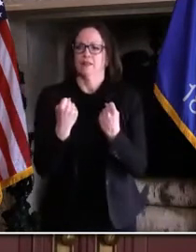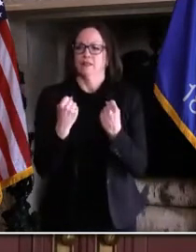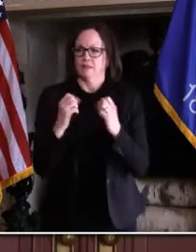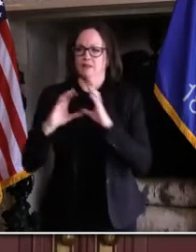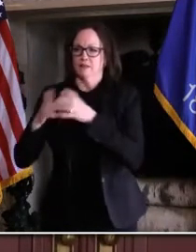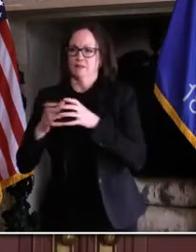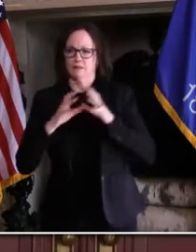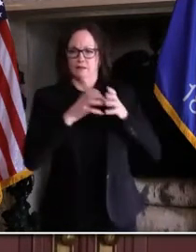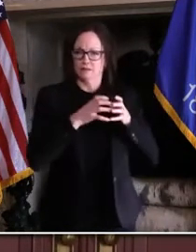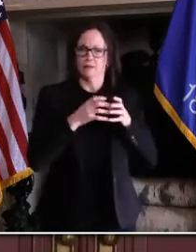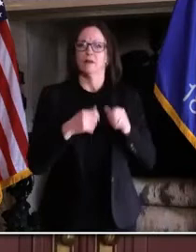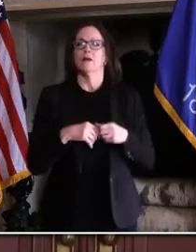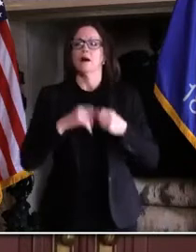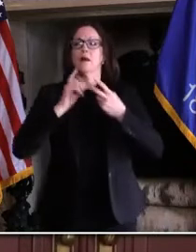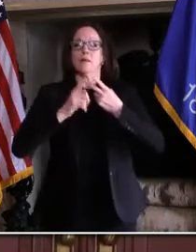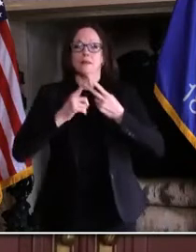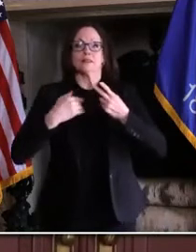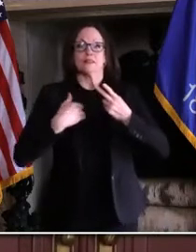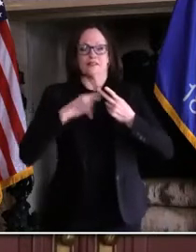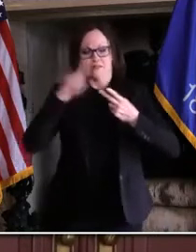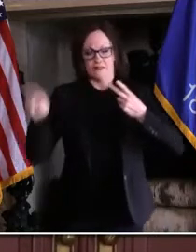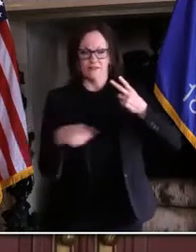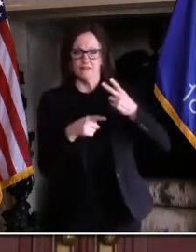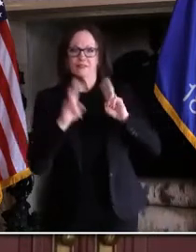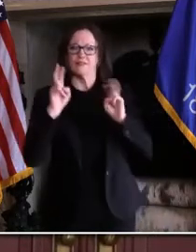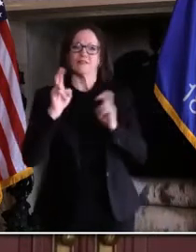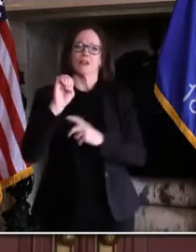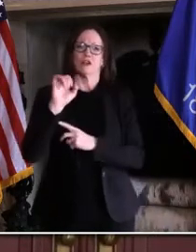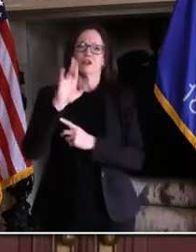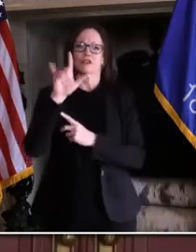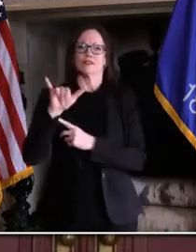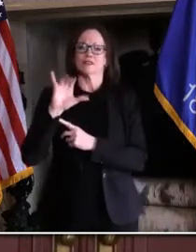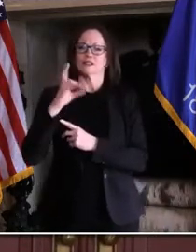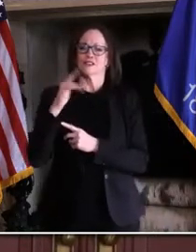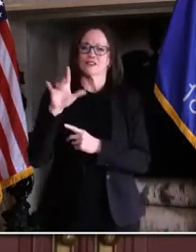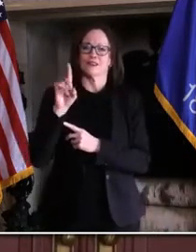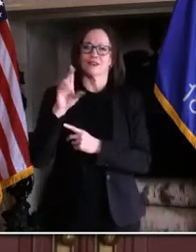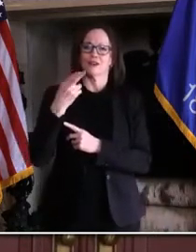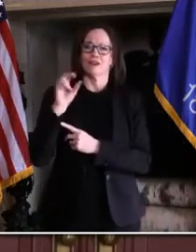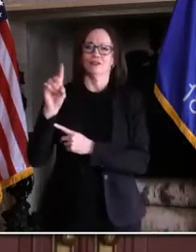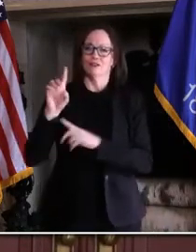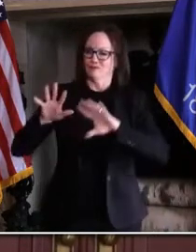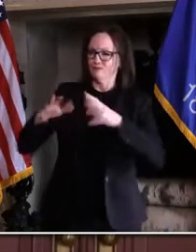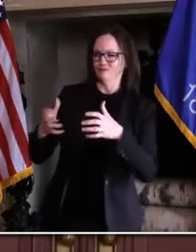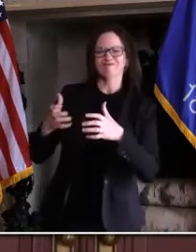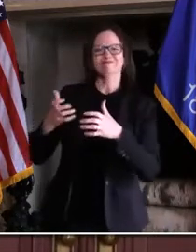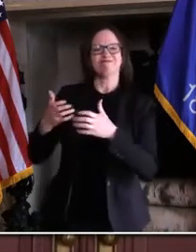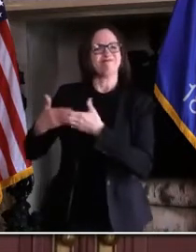and Registry, and staff and leaders from DHS and DCF.